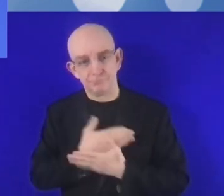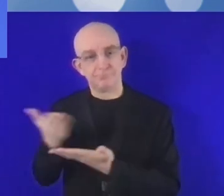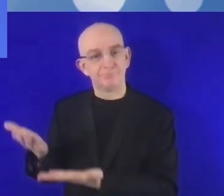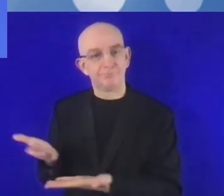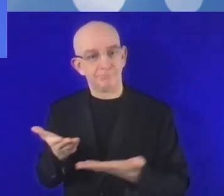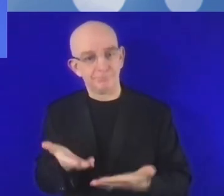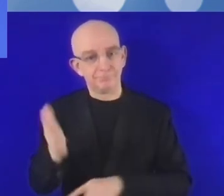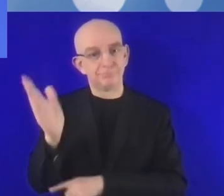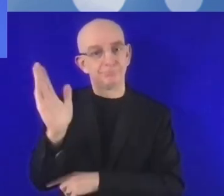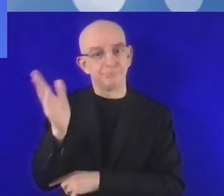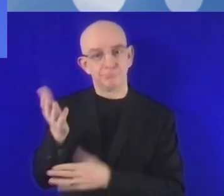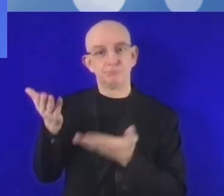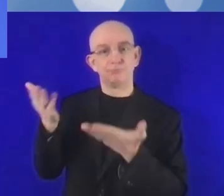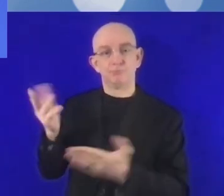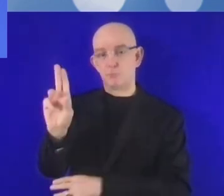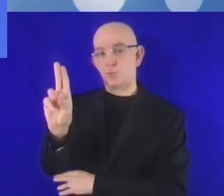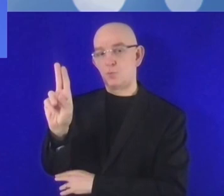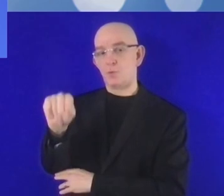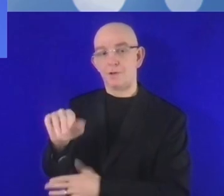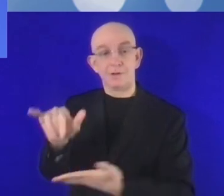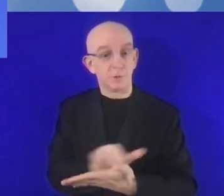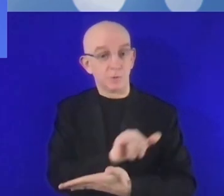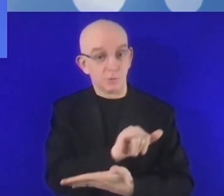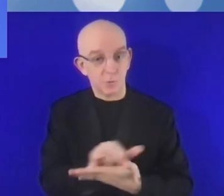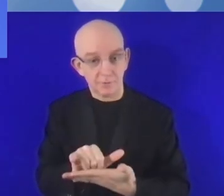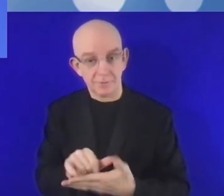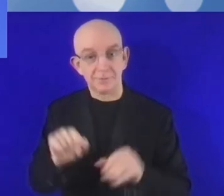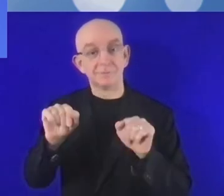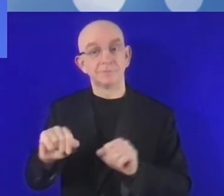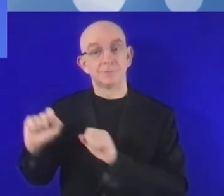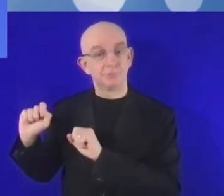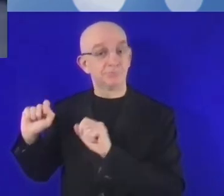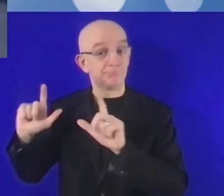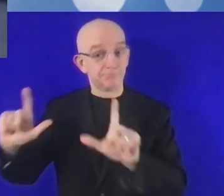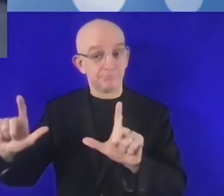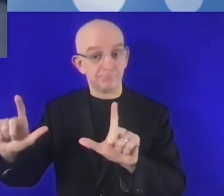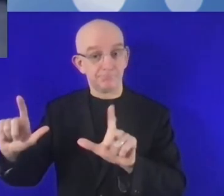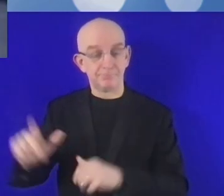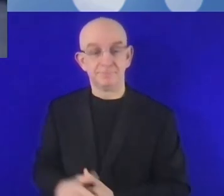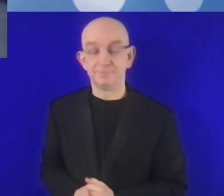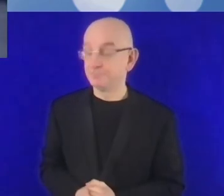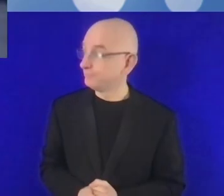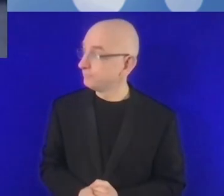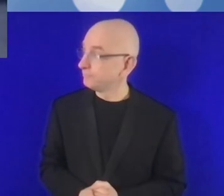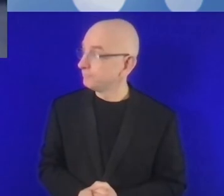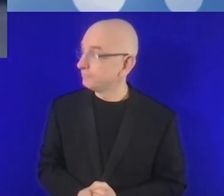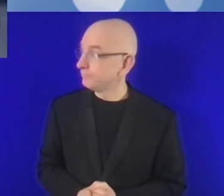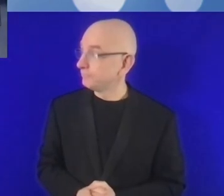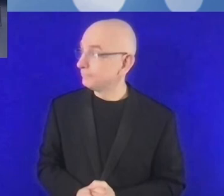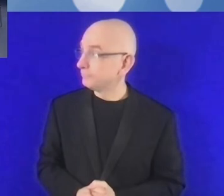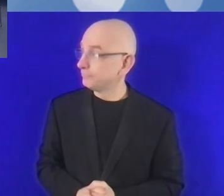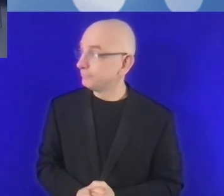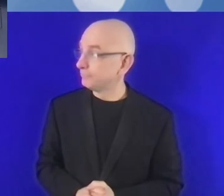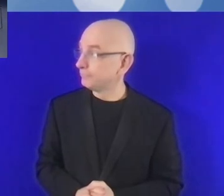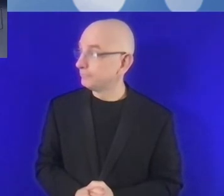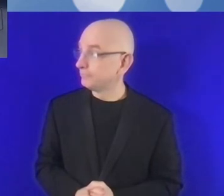please play the video of Secretary General Antonio Guterres' remarks. The COVID-19 pandemic has highlighted the life-changing power of the